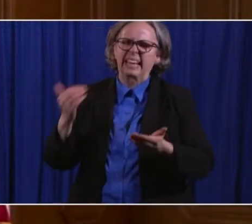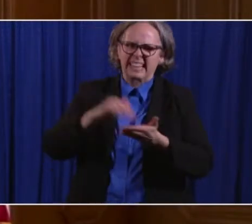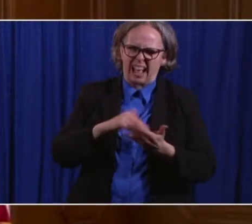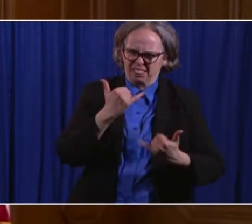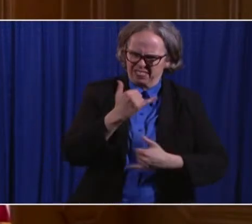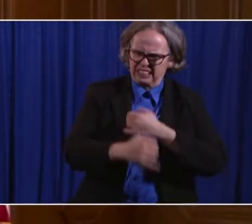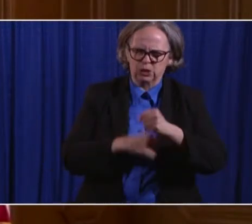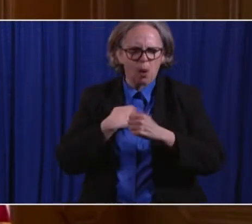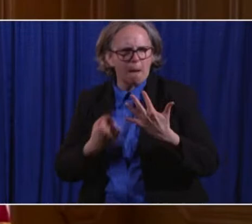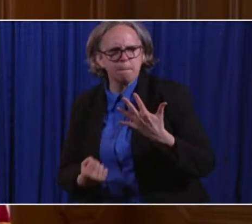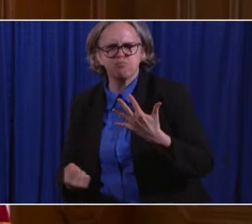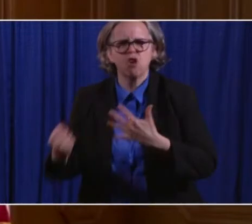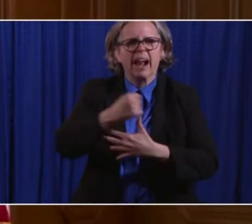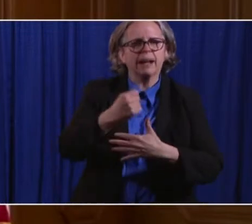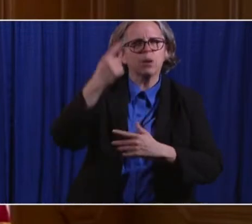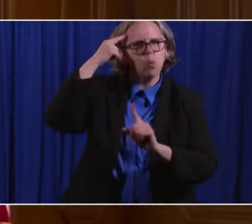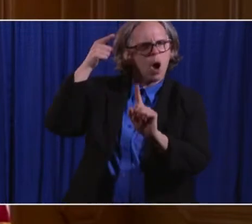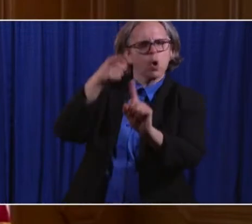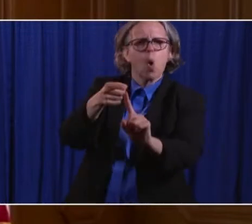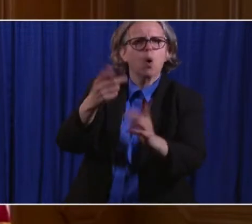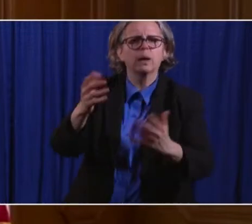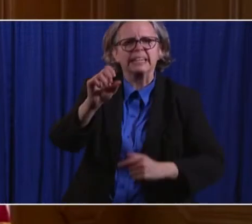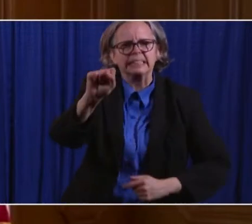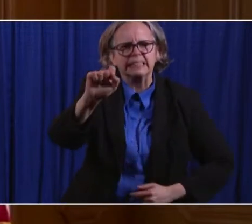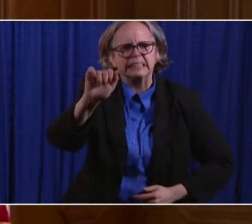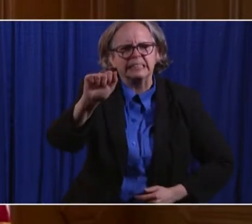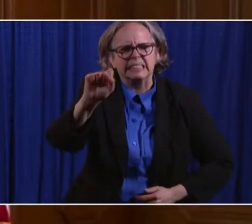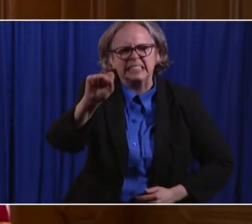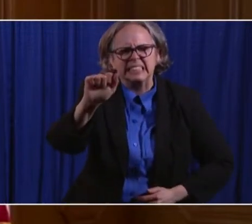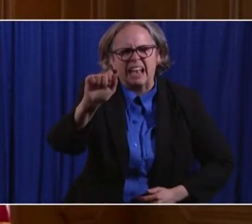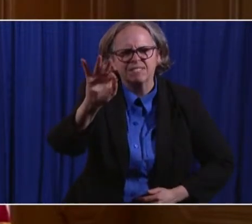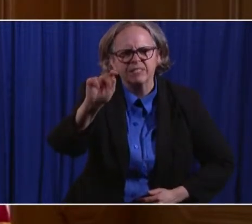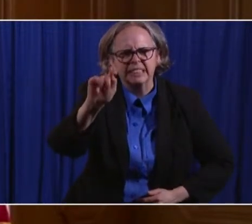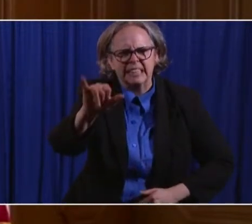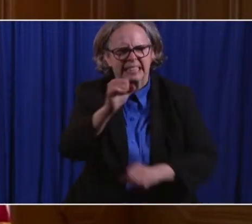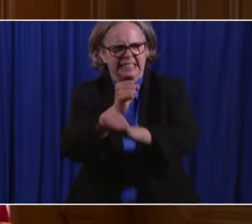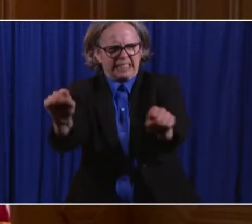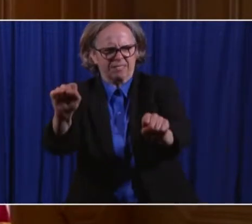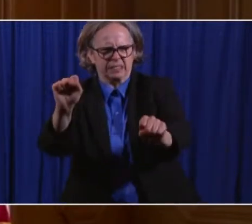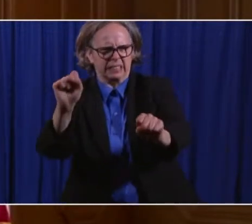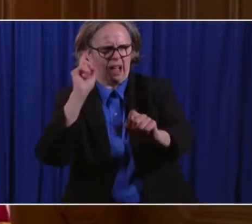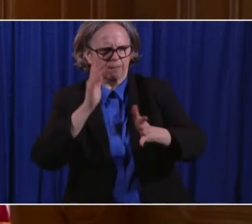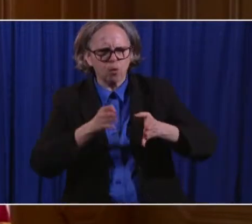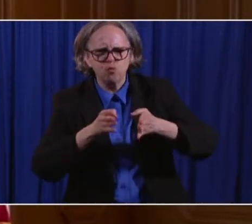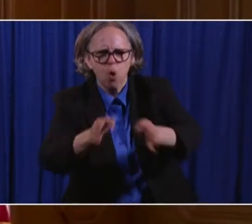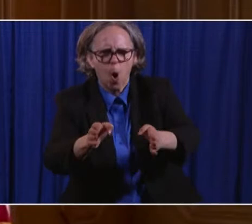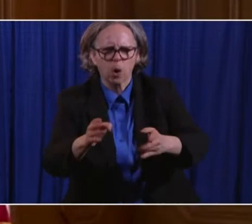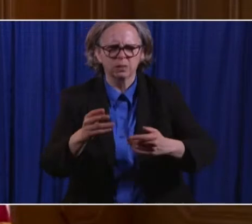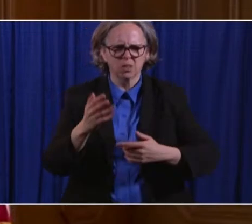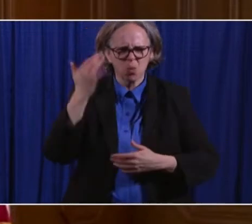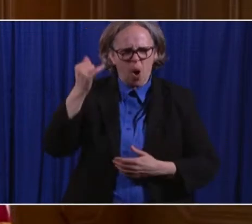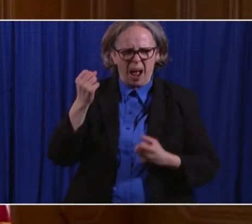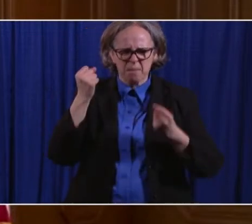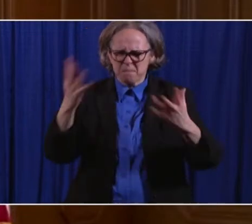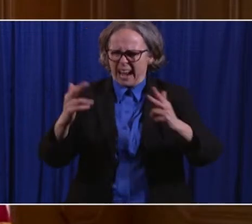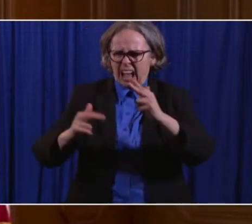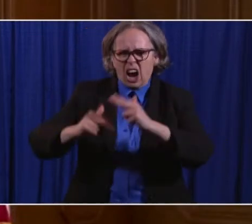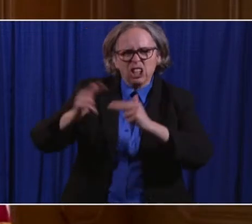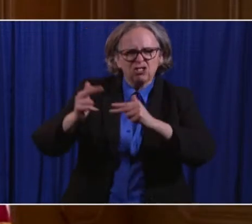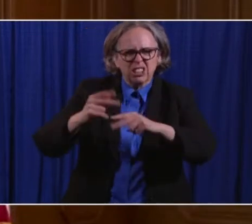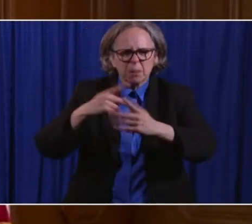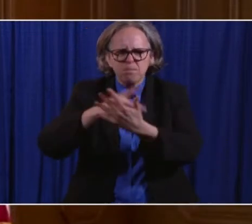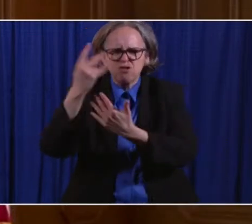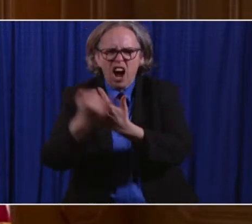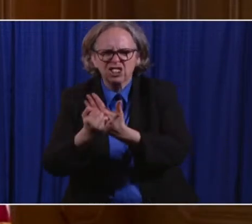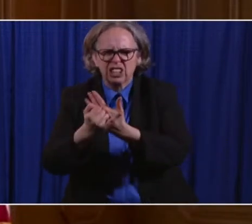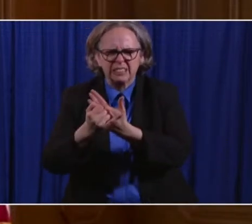protecting lives. Many of these projects are directly related to safety. And many